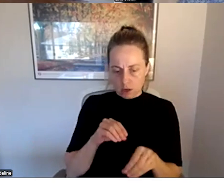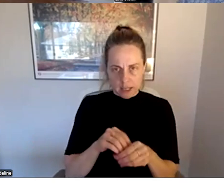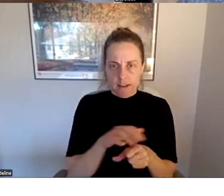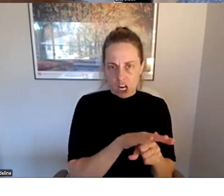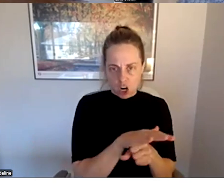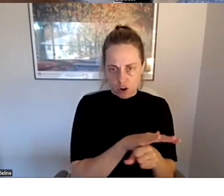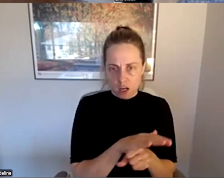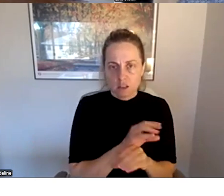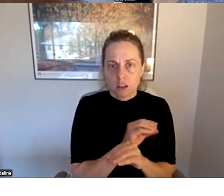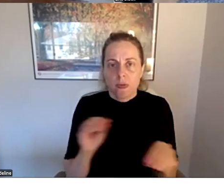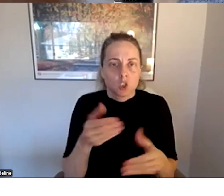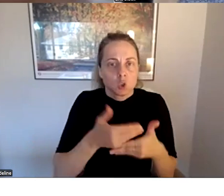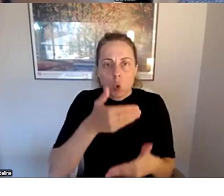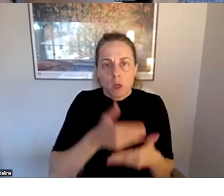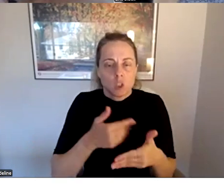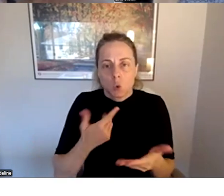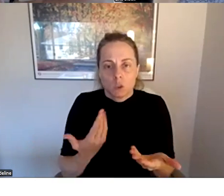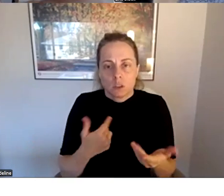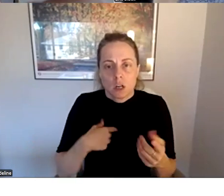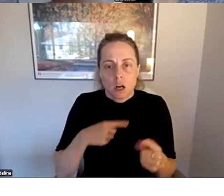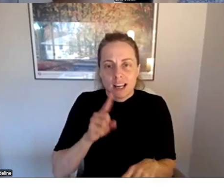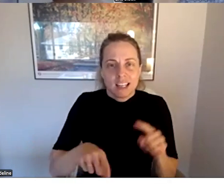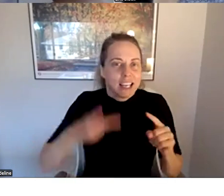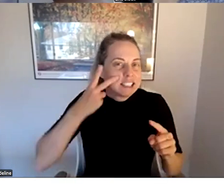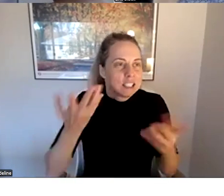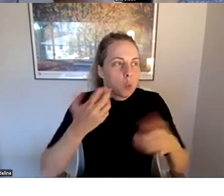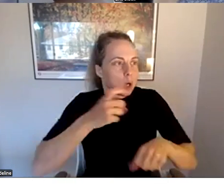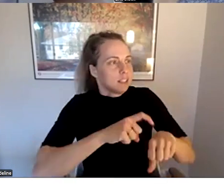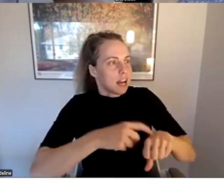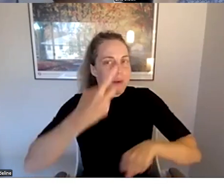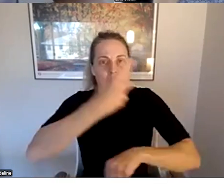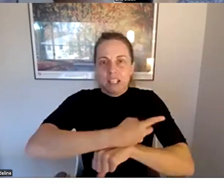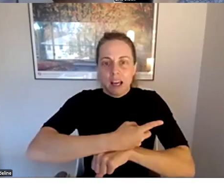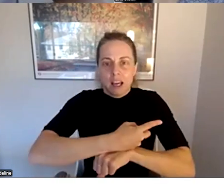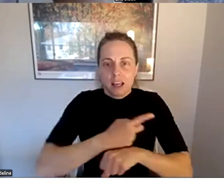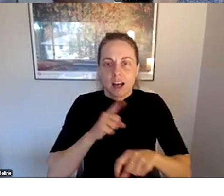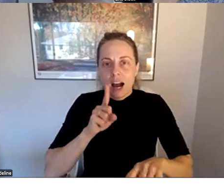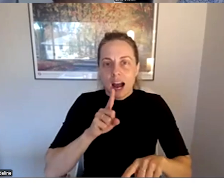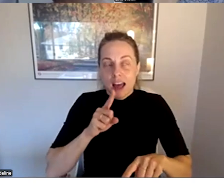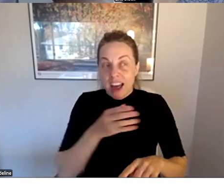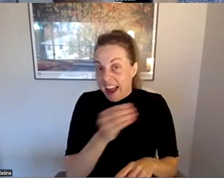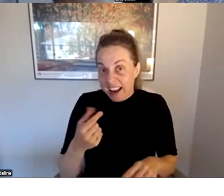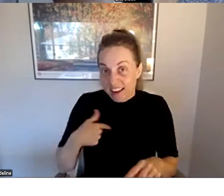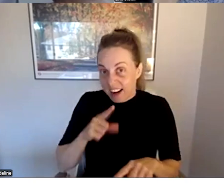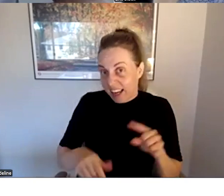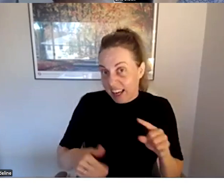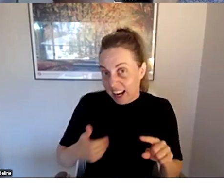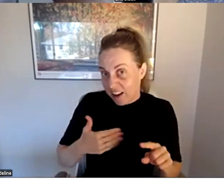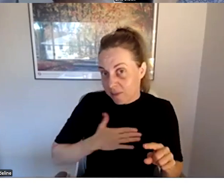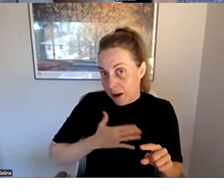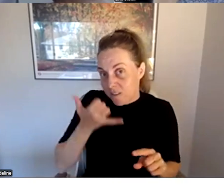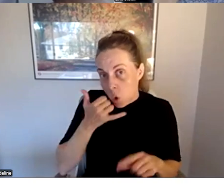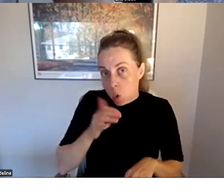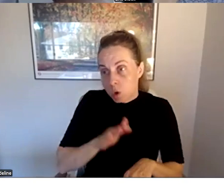there aren't any windows. I can't see really what time of day it is, and I can't have my phone on me for safety reasons on our shop